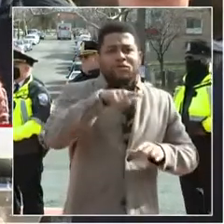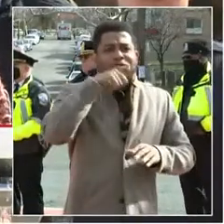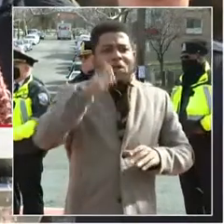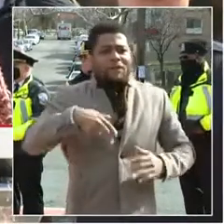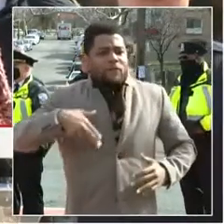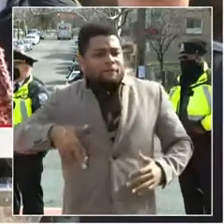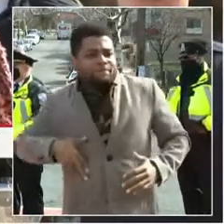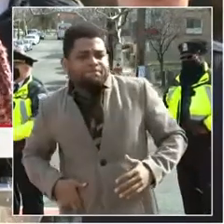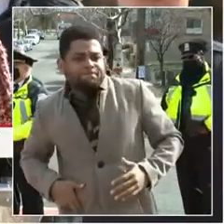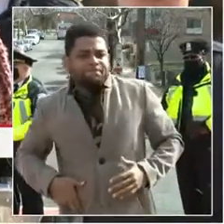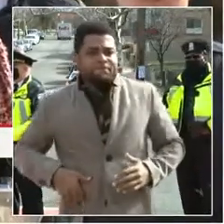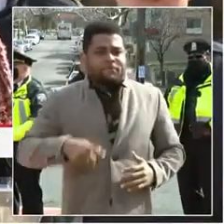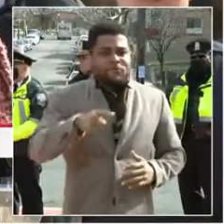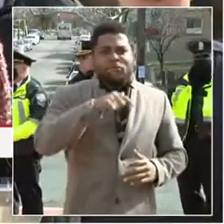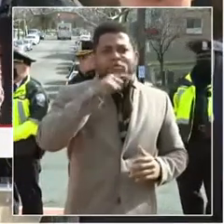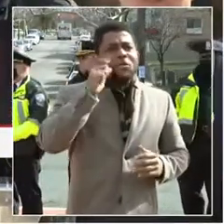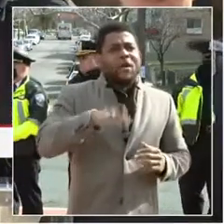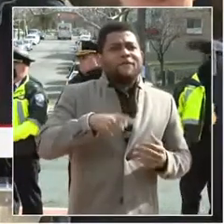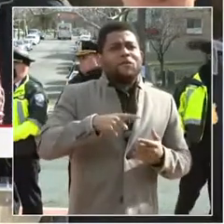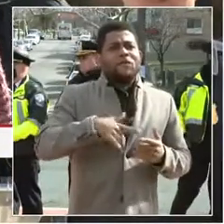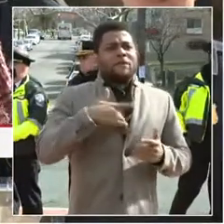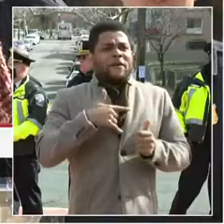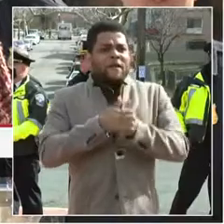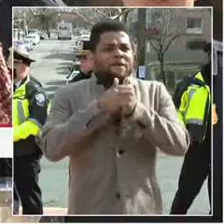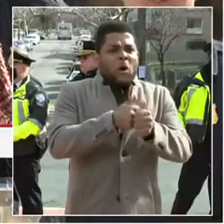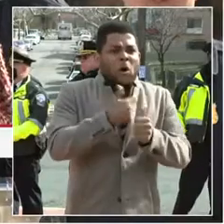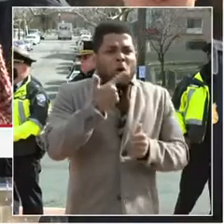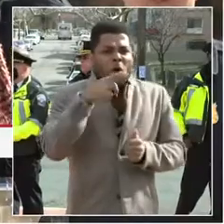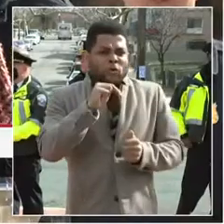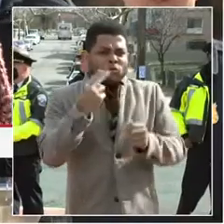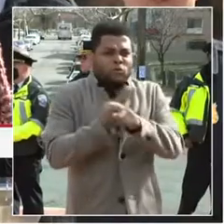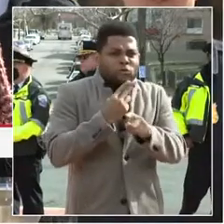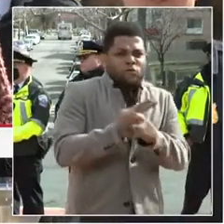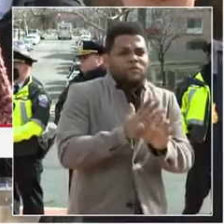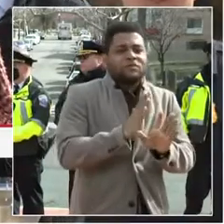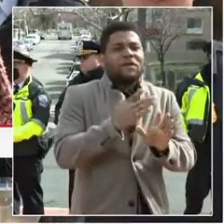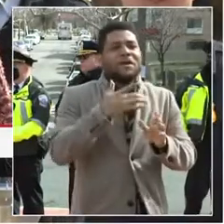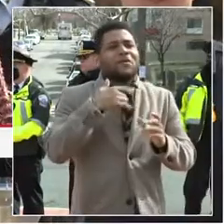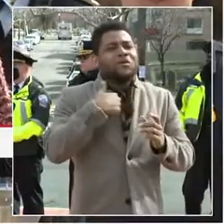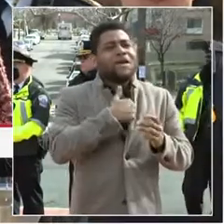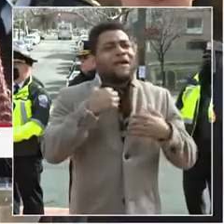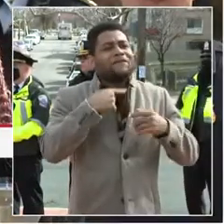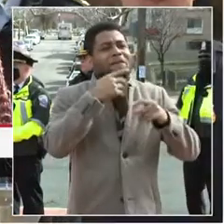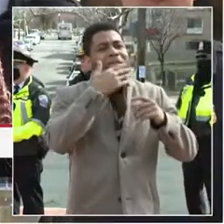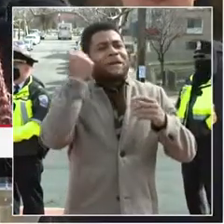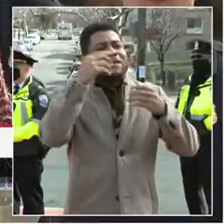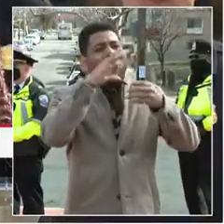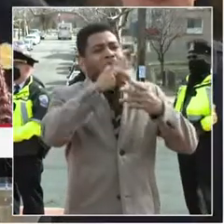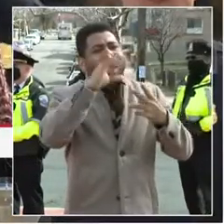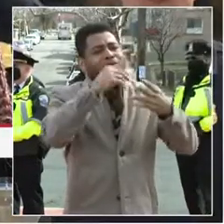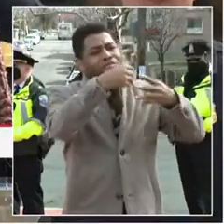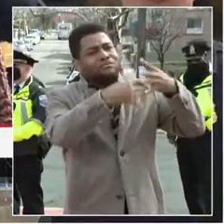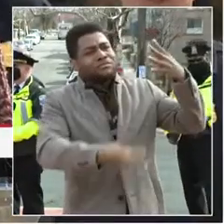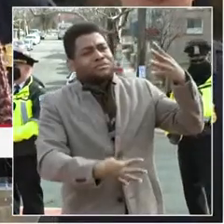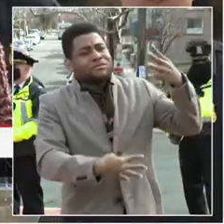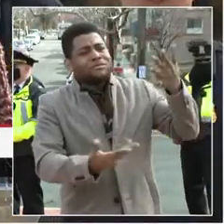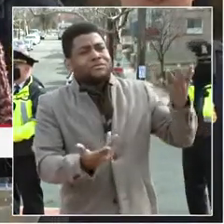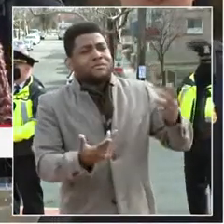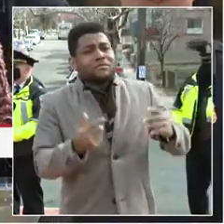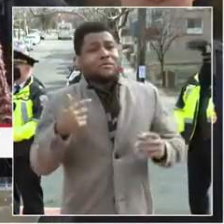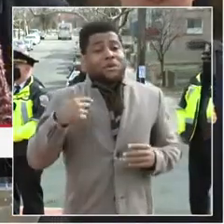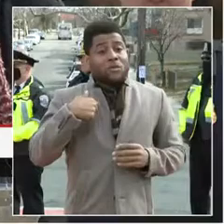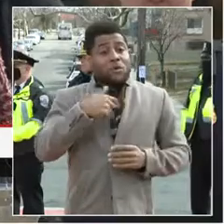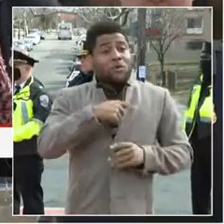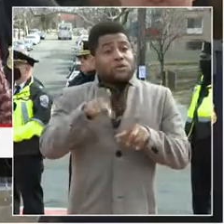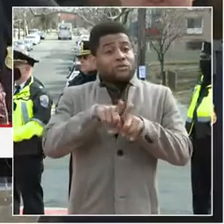with guns. Let's find better ways. We need to make sure, too,